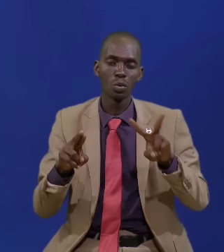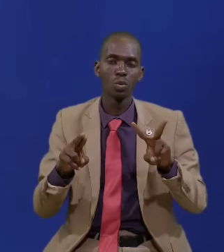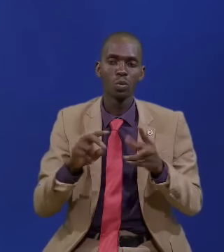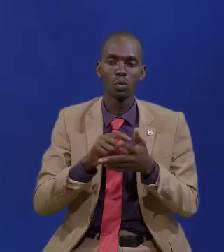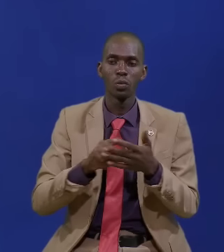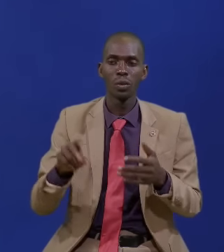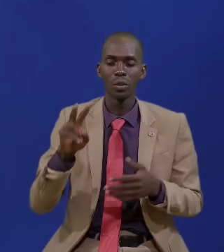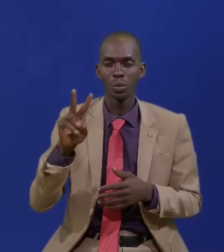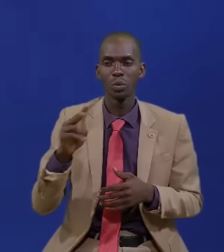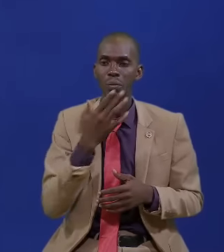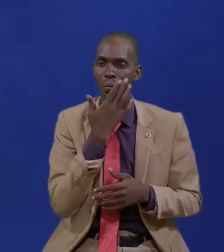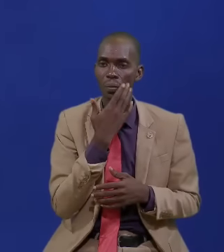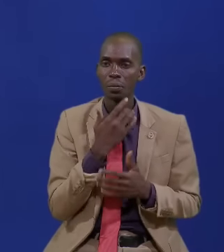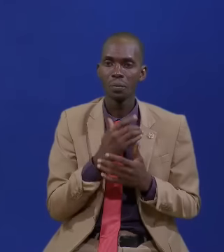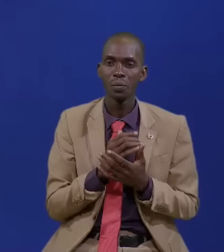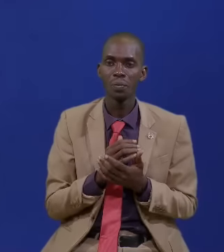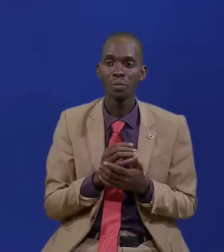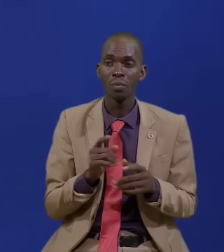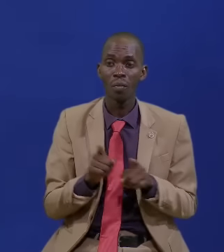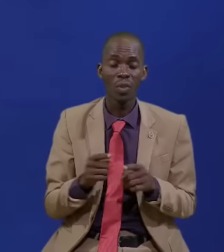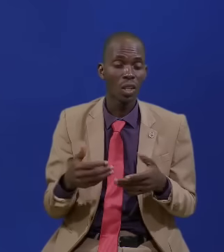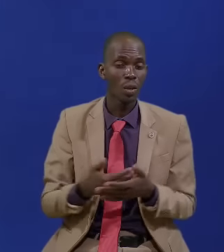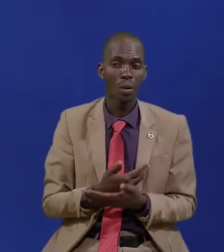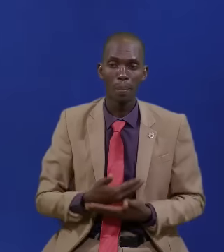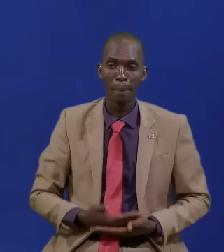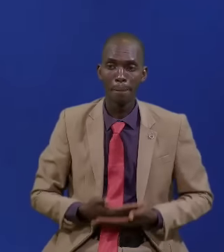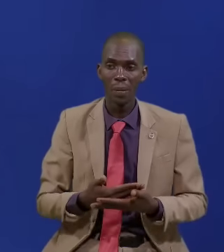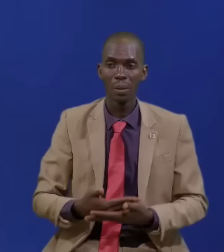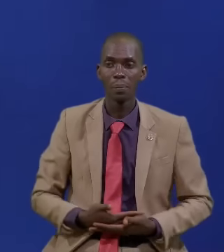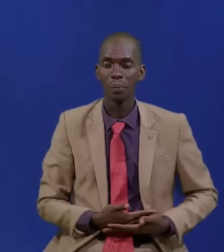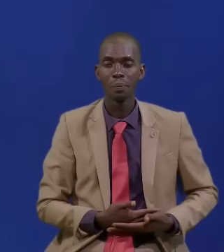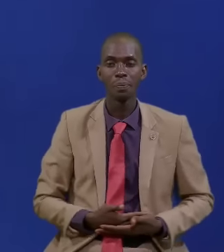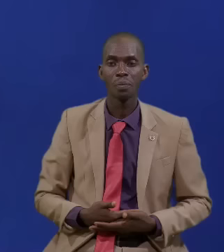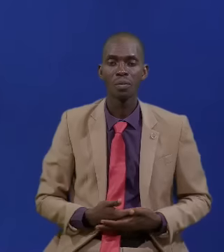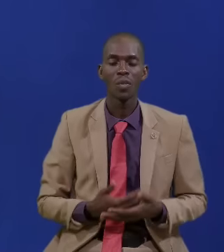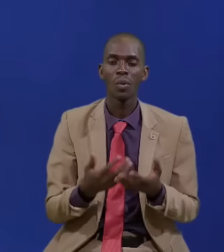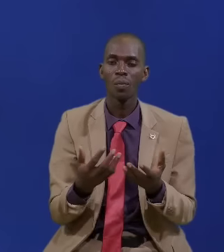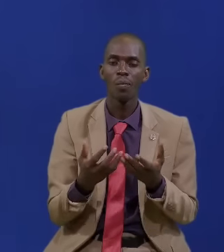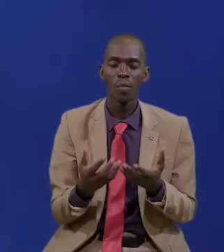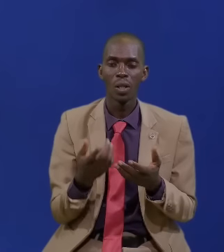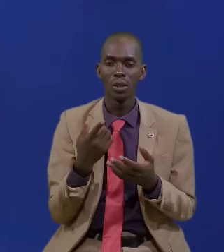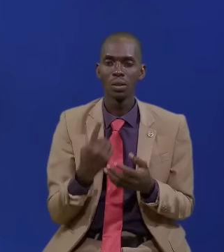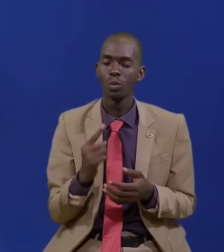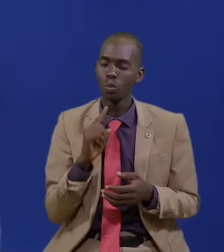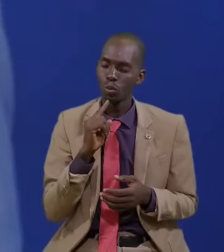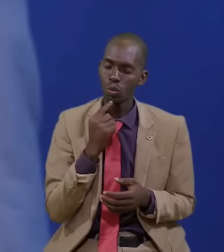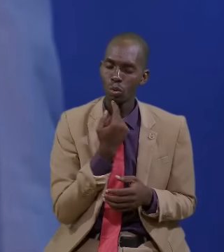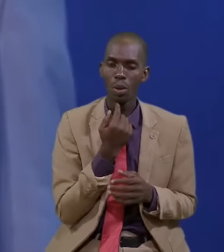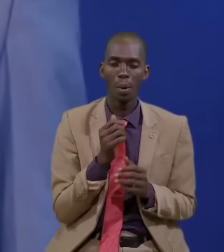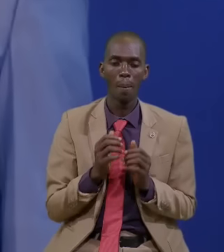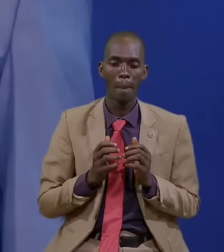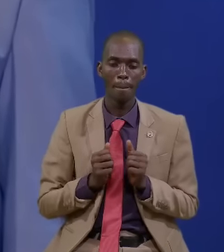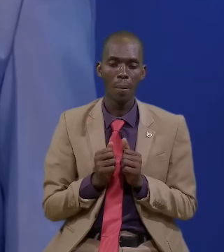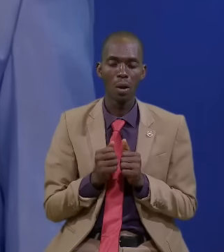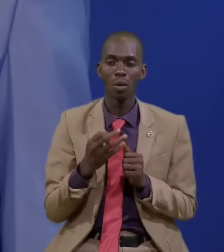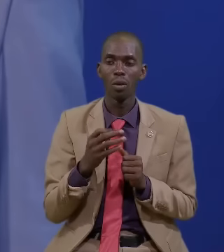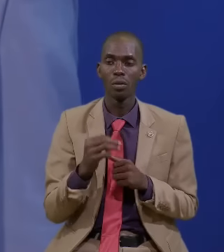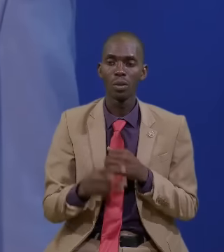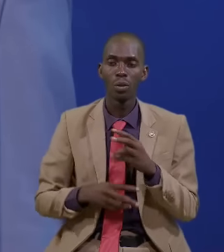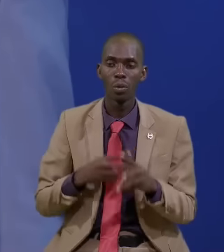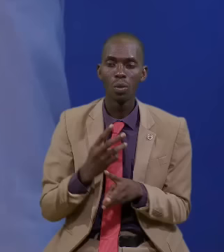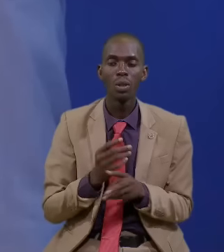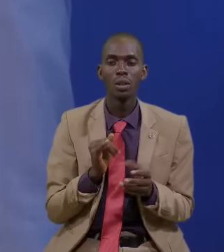2, as newborn babes desire the sincere milk of the word, that ye may